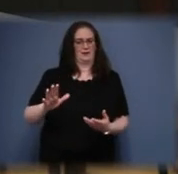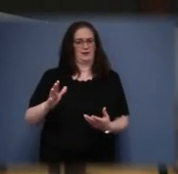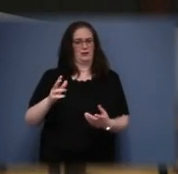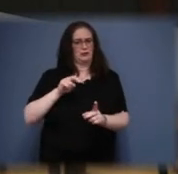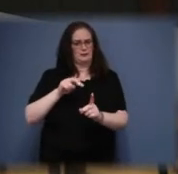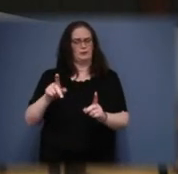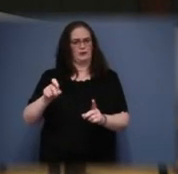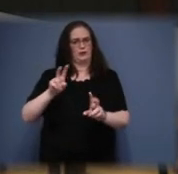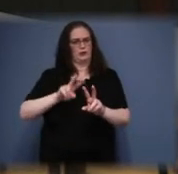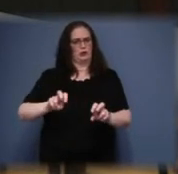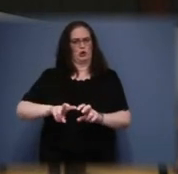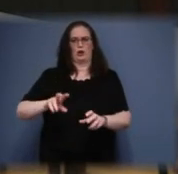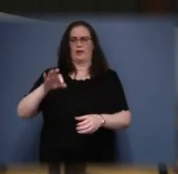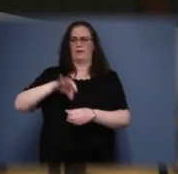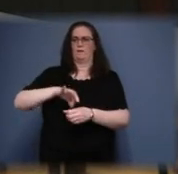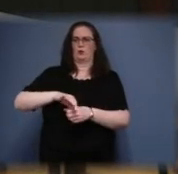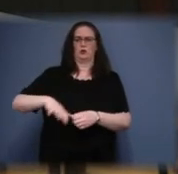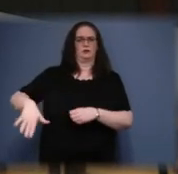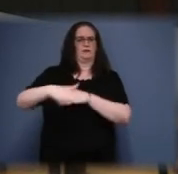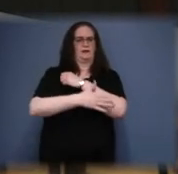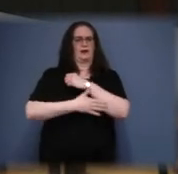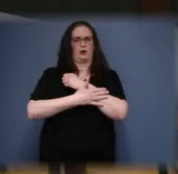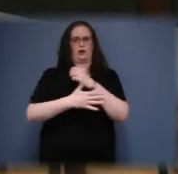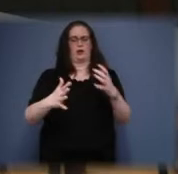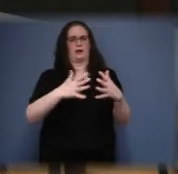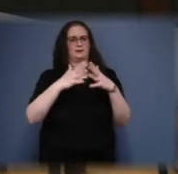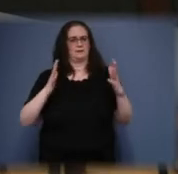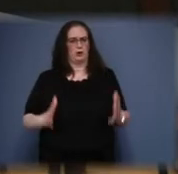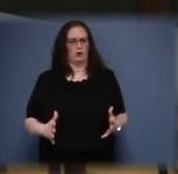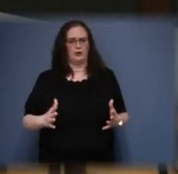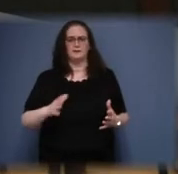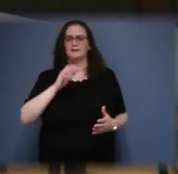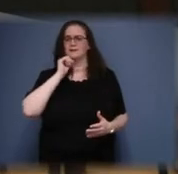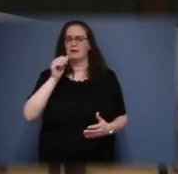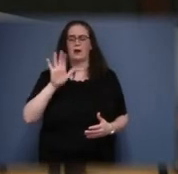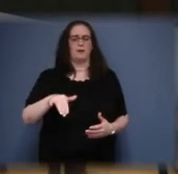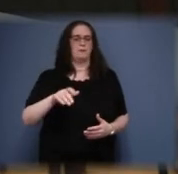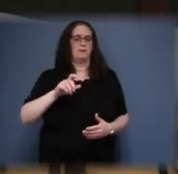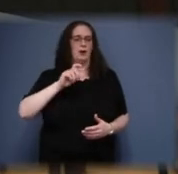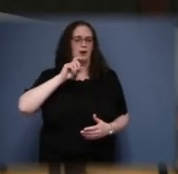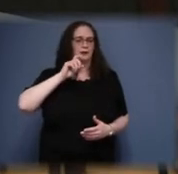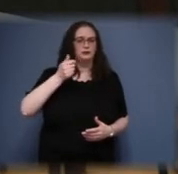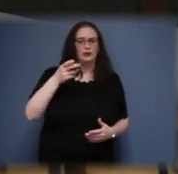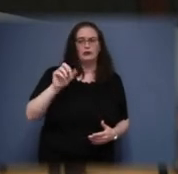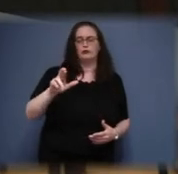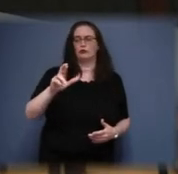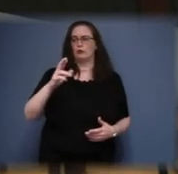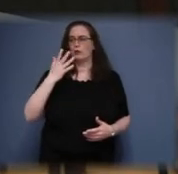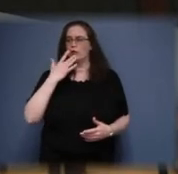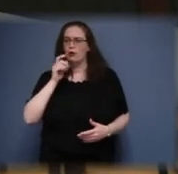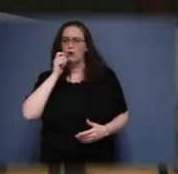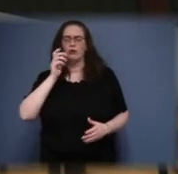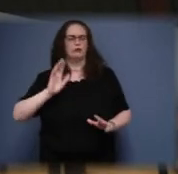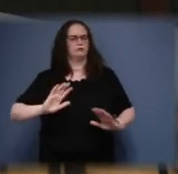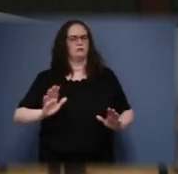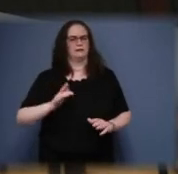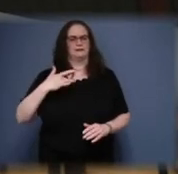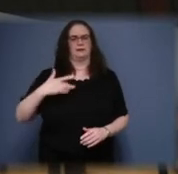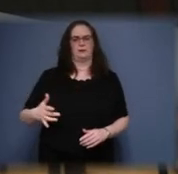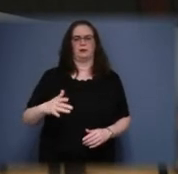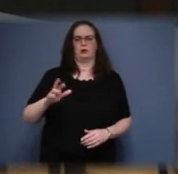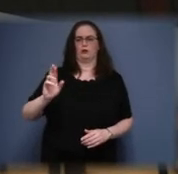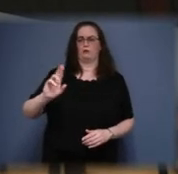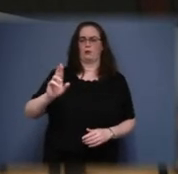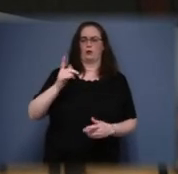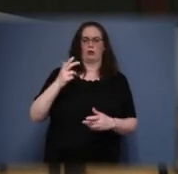need to look at the voters of this county and America as Americans, not by gender or color. You know, as typically Republicans are called